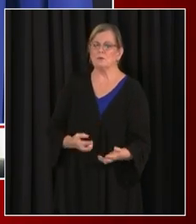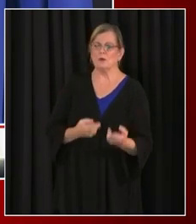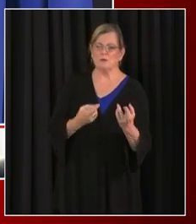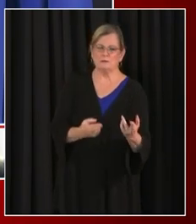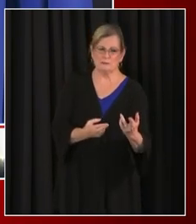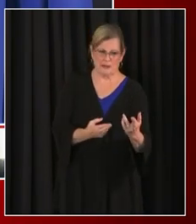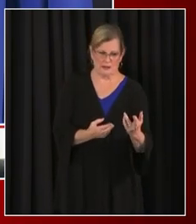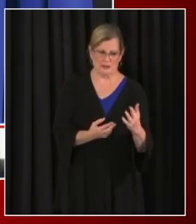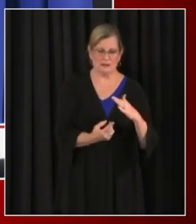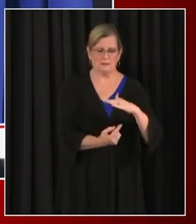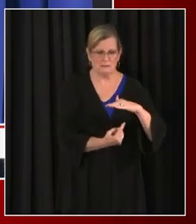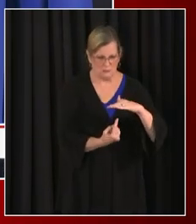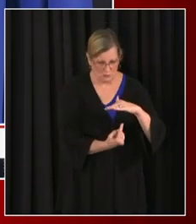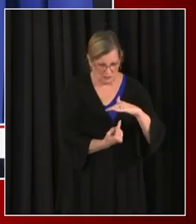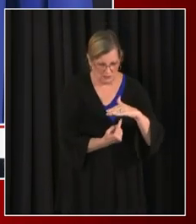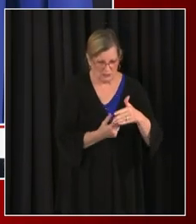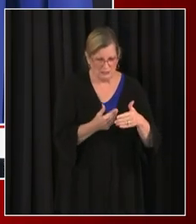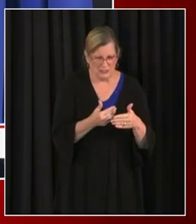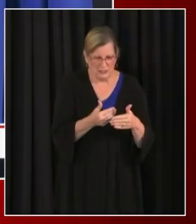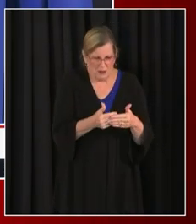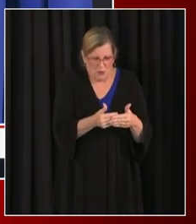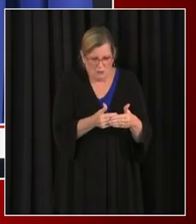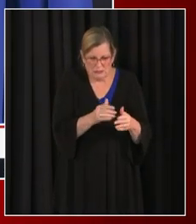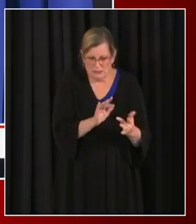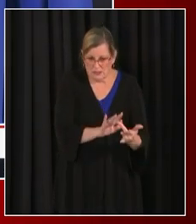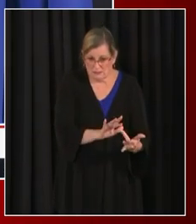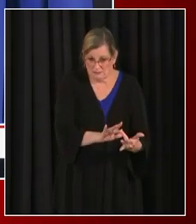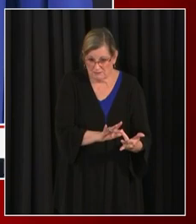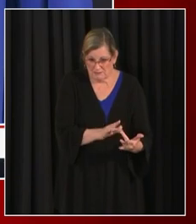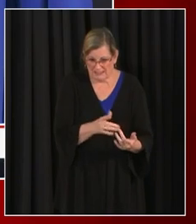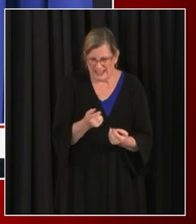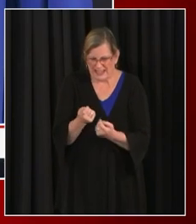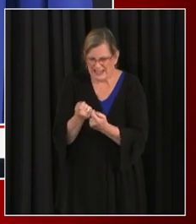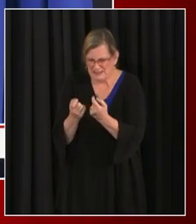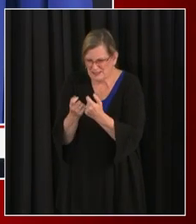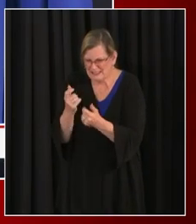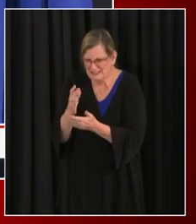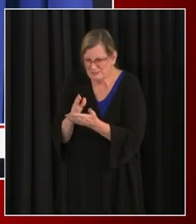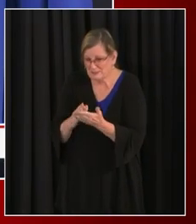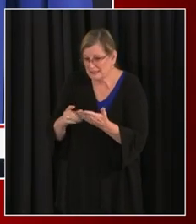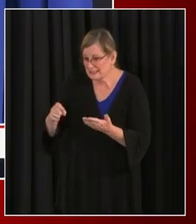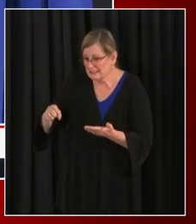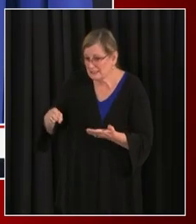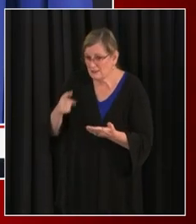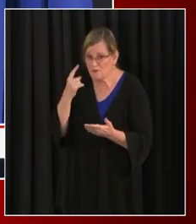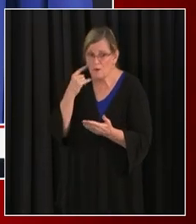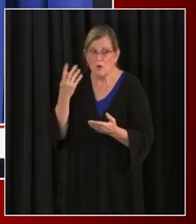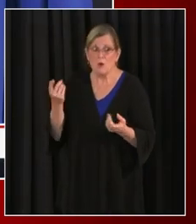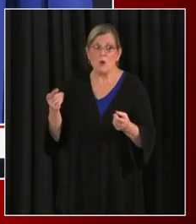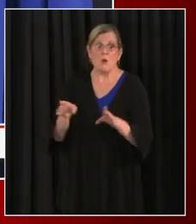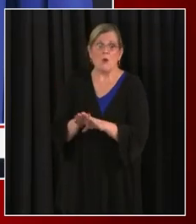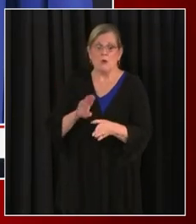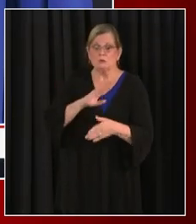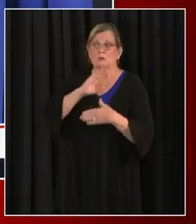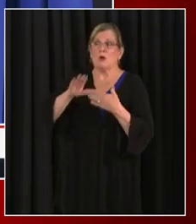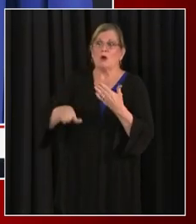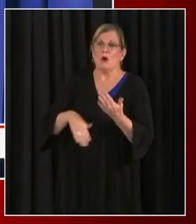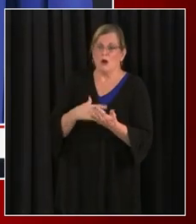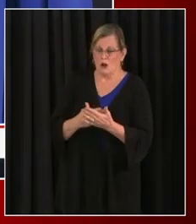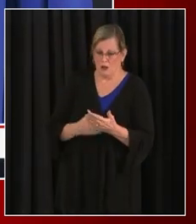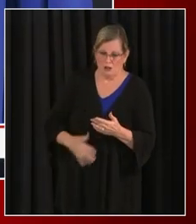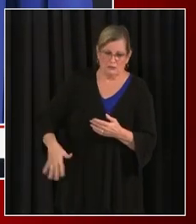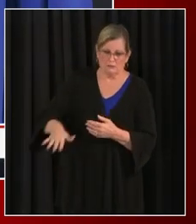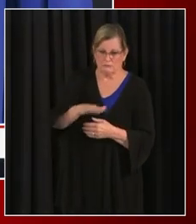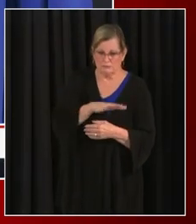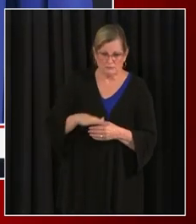for close contacts, and eliminating the necessity for closing the entire environment. So there